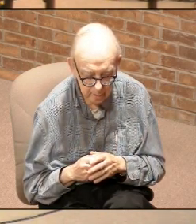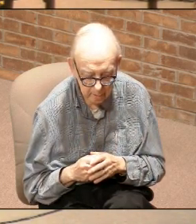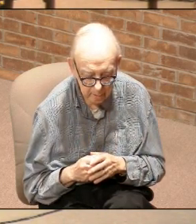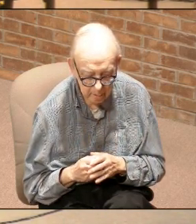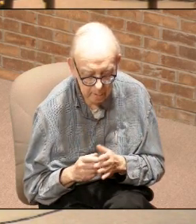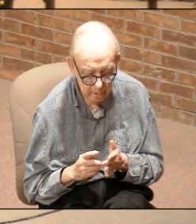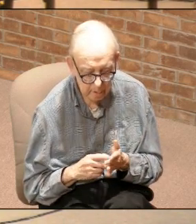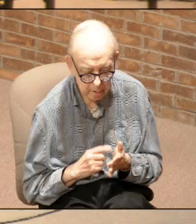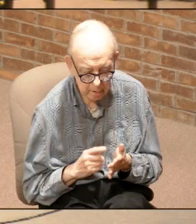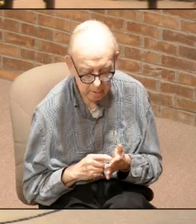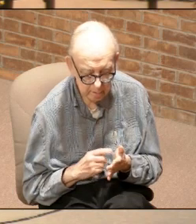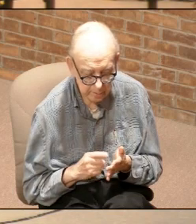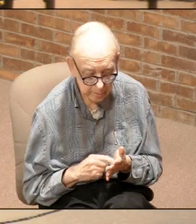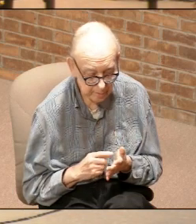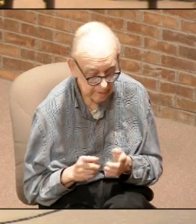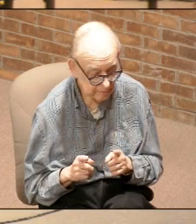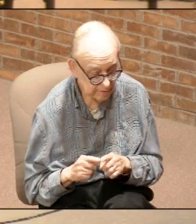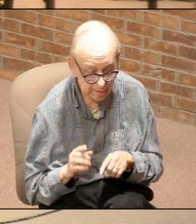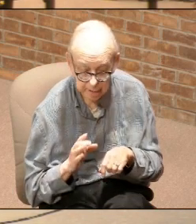sometimes this can be like church